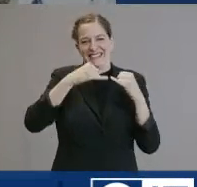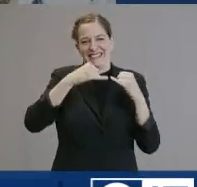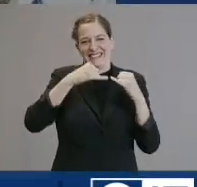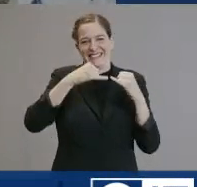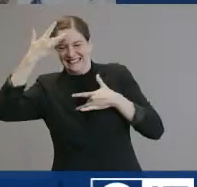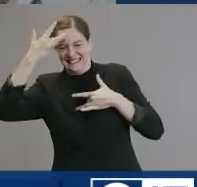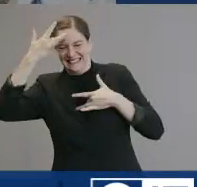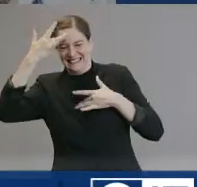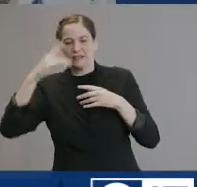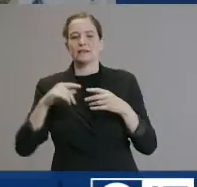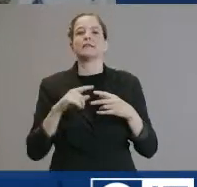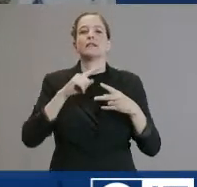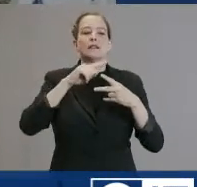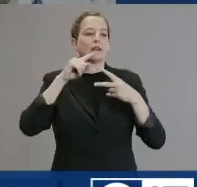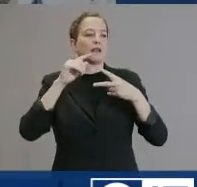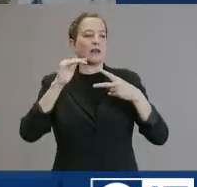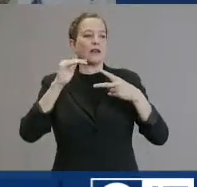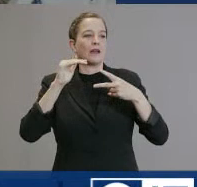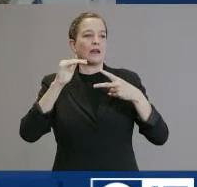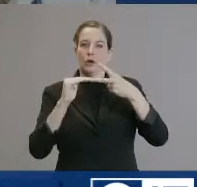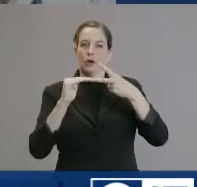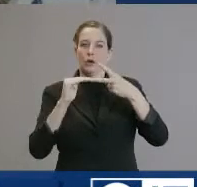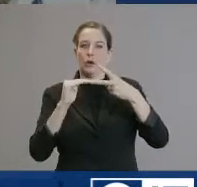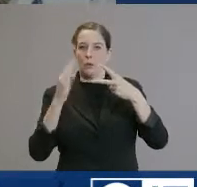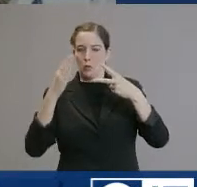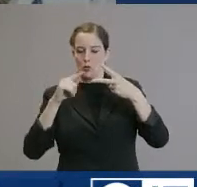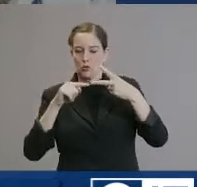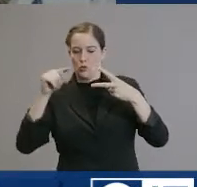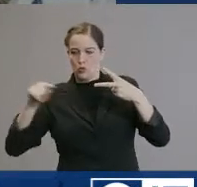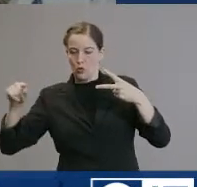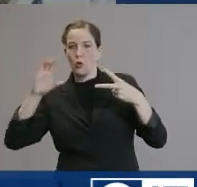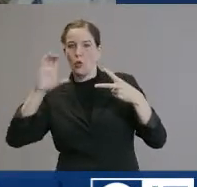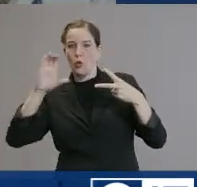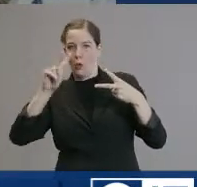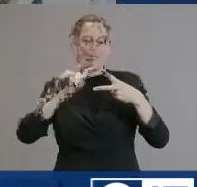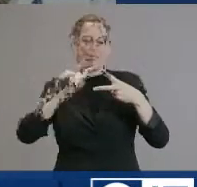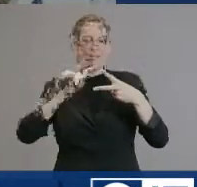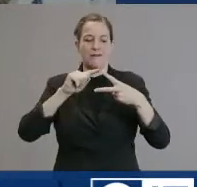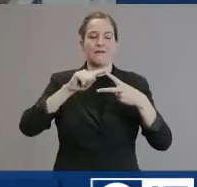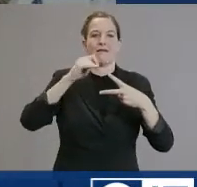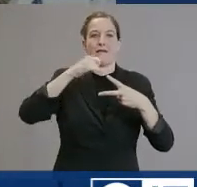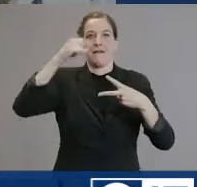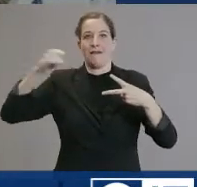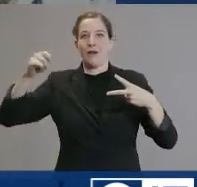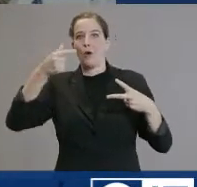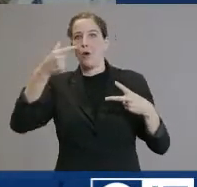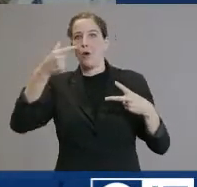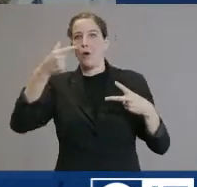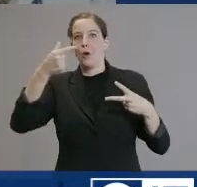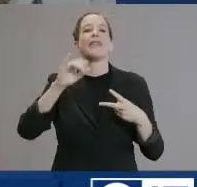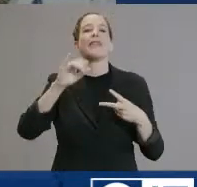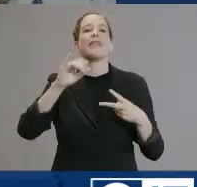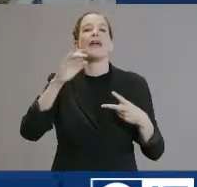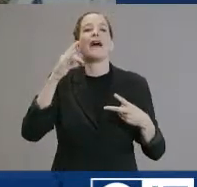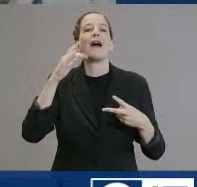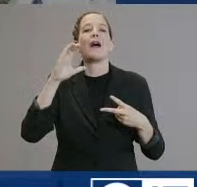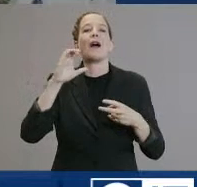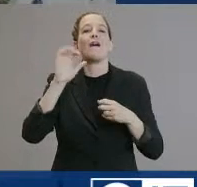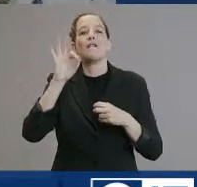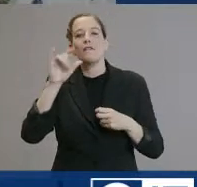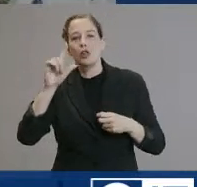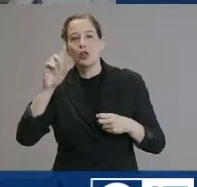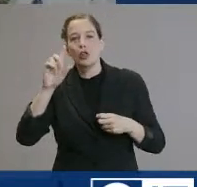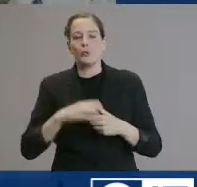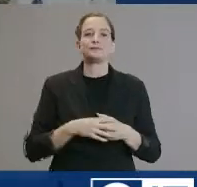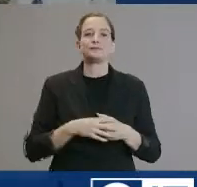influenza-like illness surveillance. You can see on the y-axis the stay home, stay healthy, stay connected order.